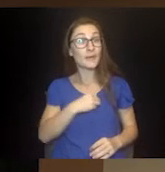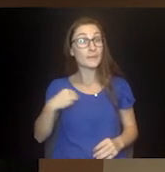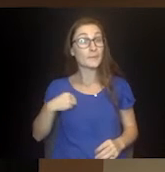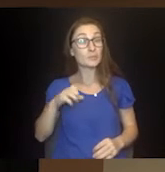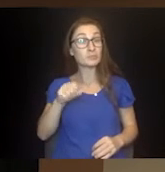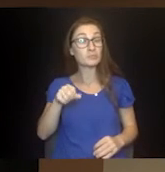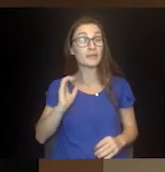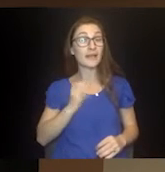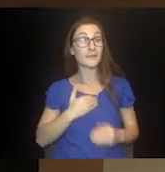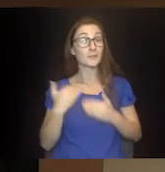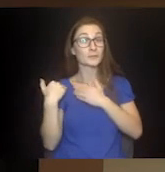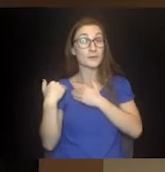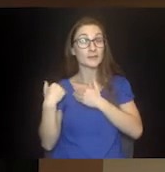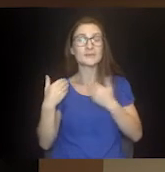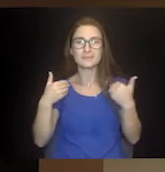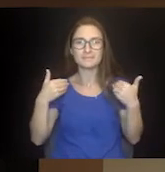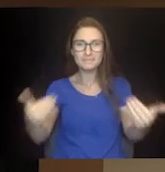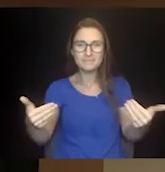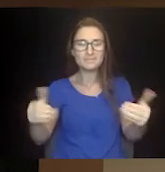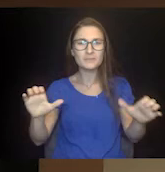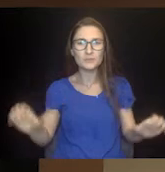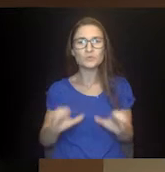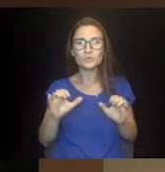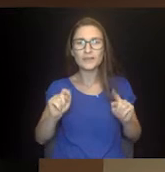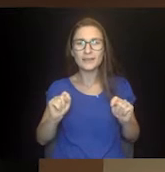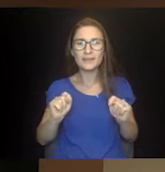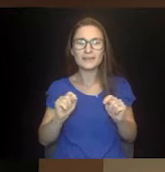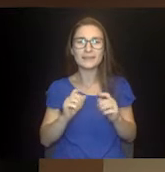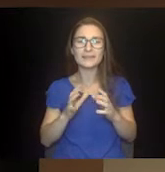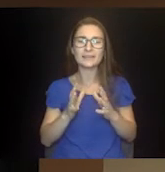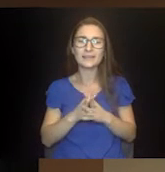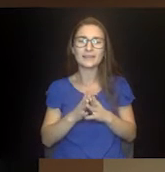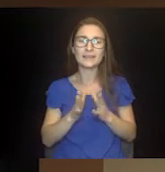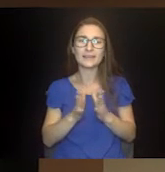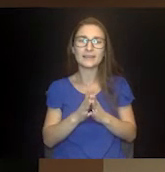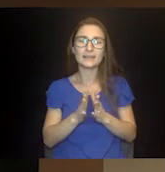council members. We do our responsibilities that we signed up for when we